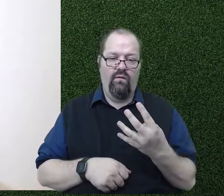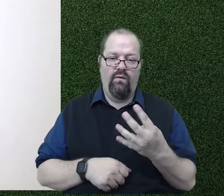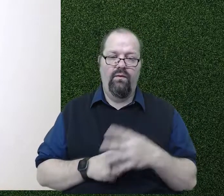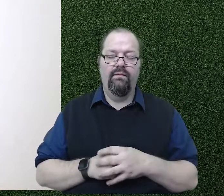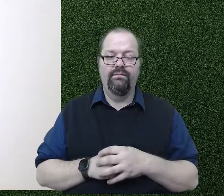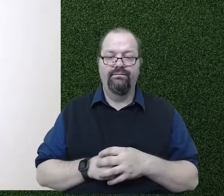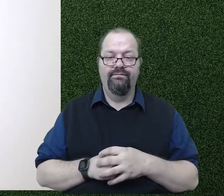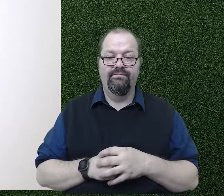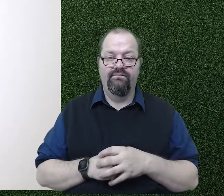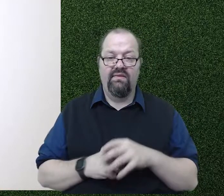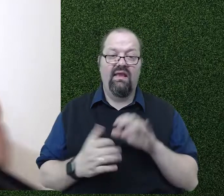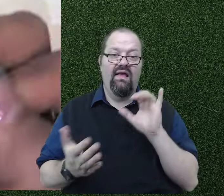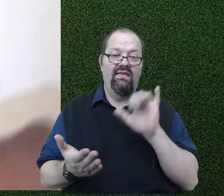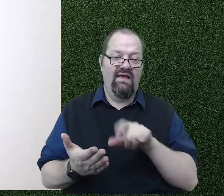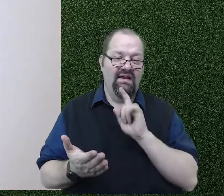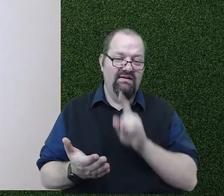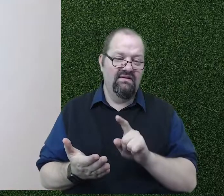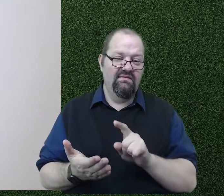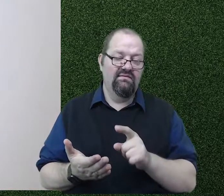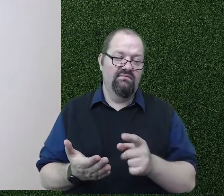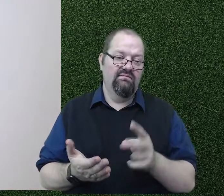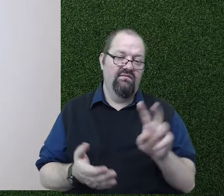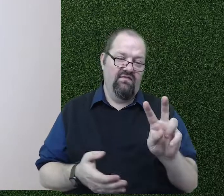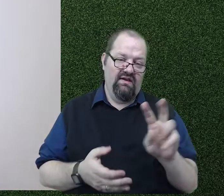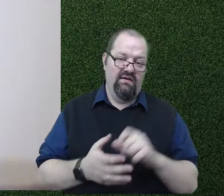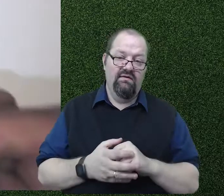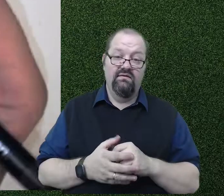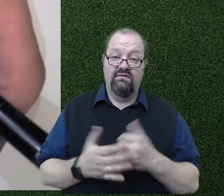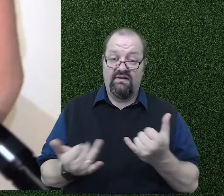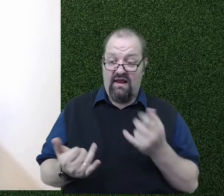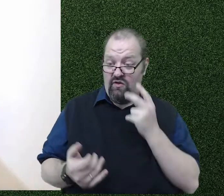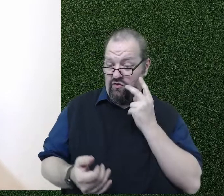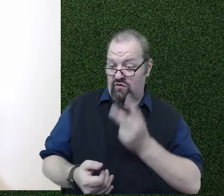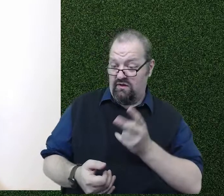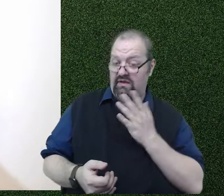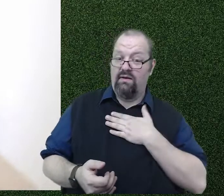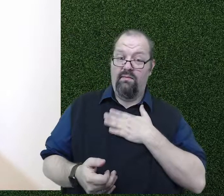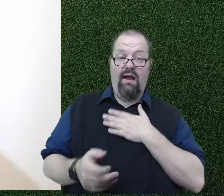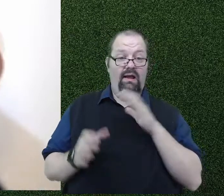and that's v. So looking at my picture, it's clear